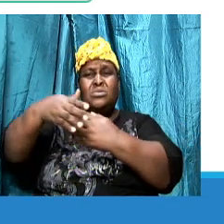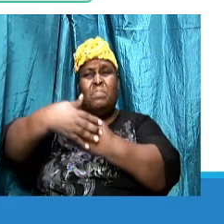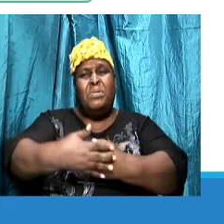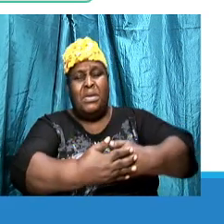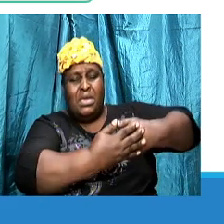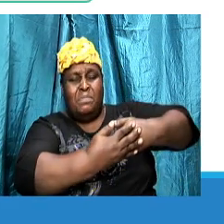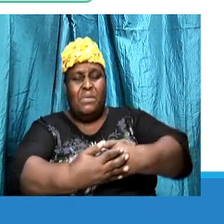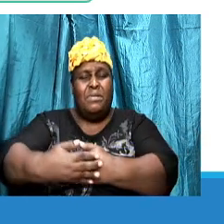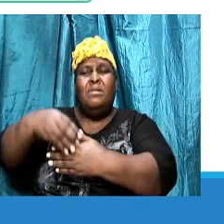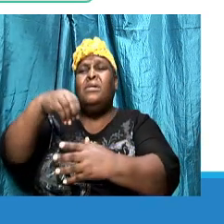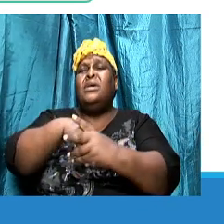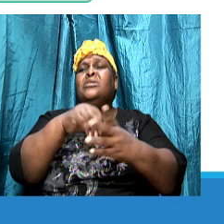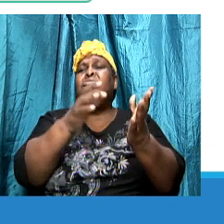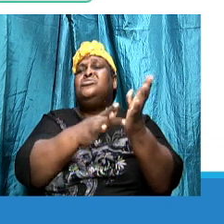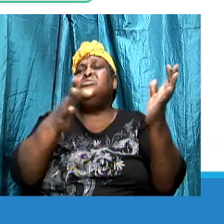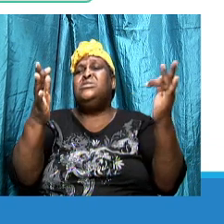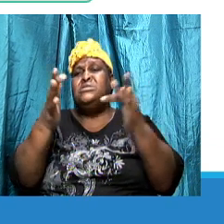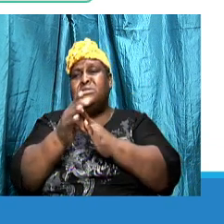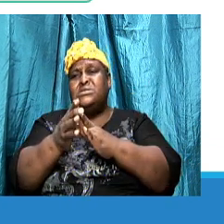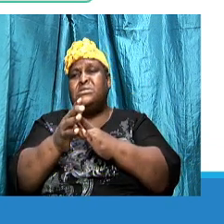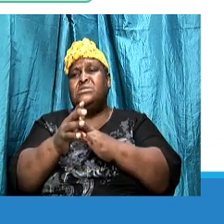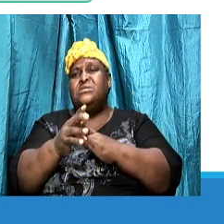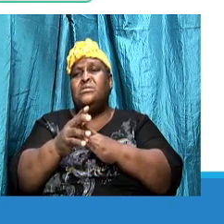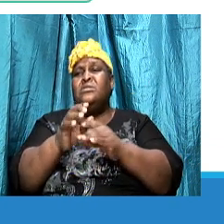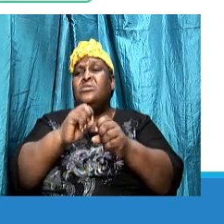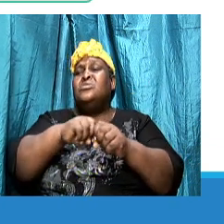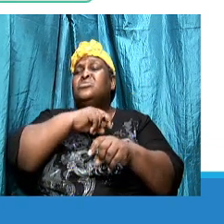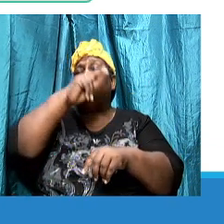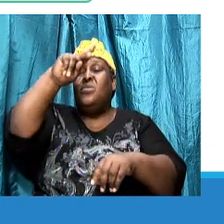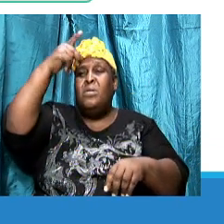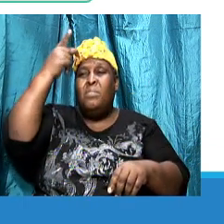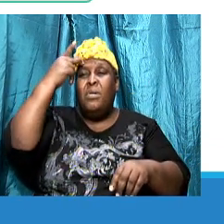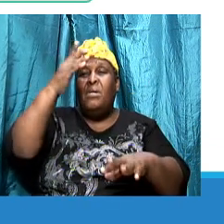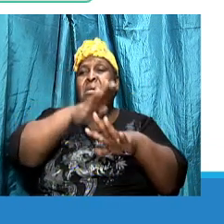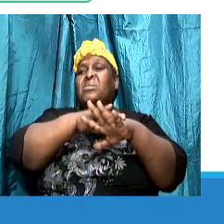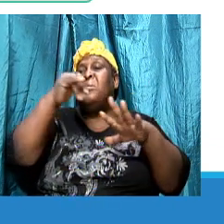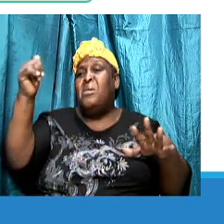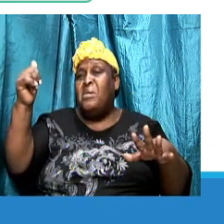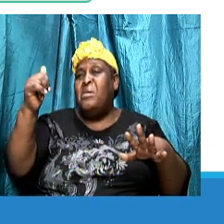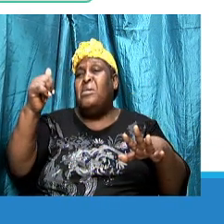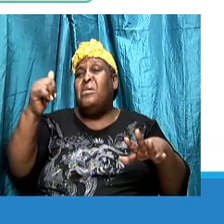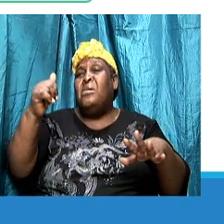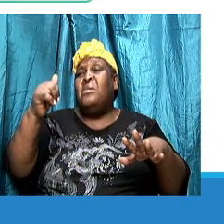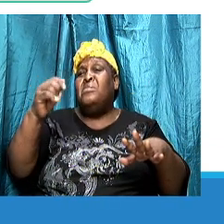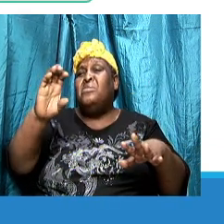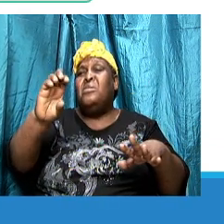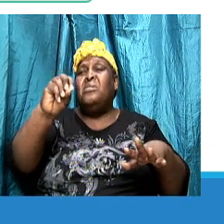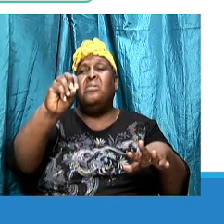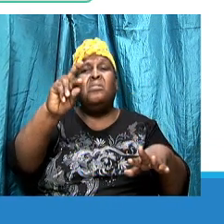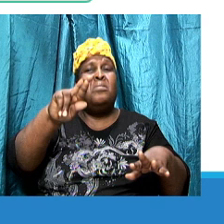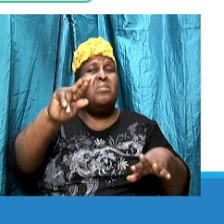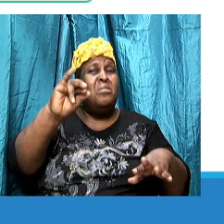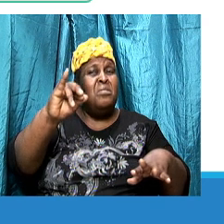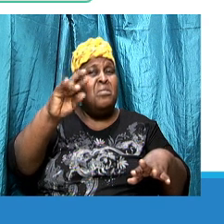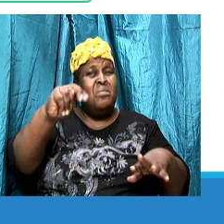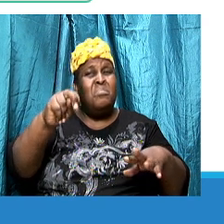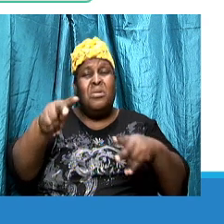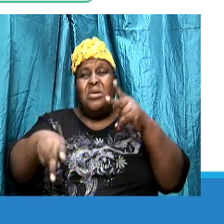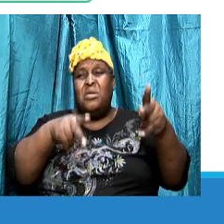in Christ." So Paul called the Corinthians babes. And you have to understand that this was